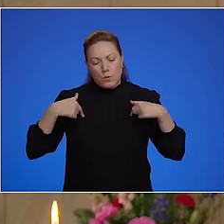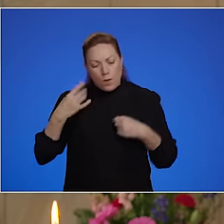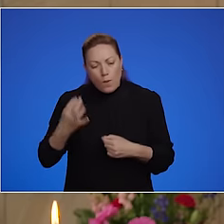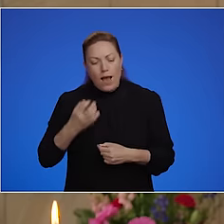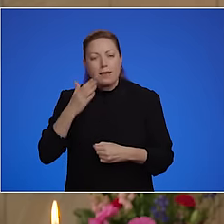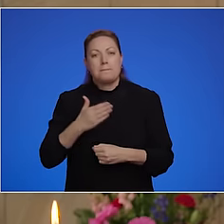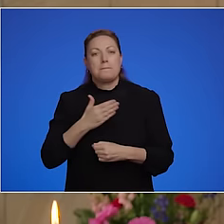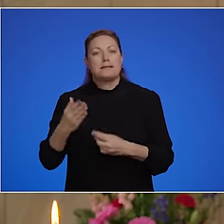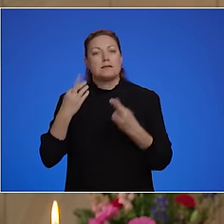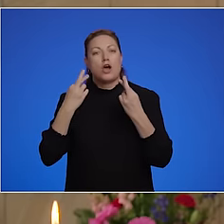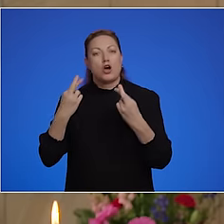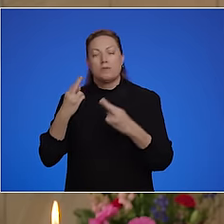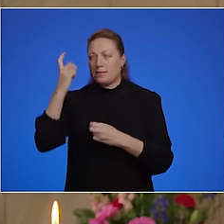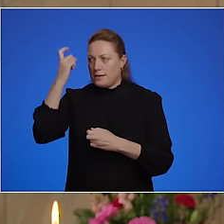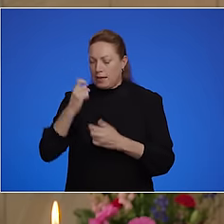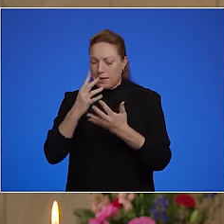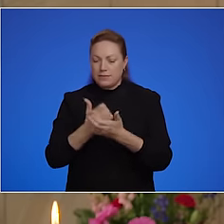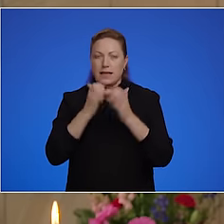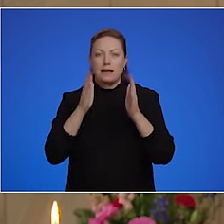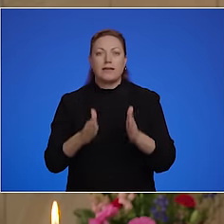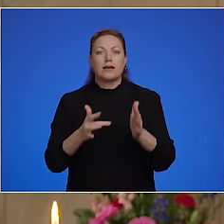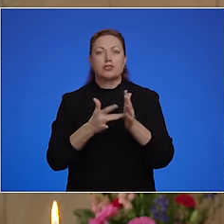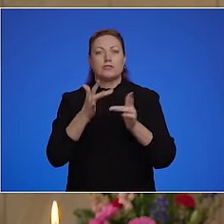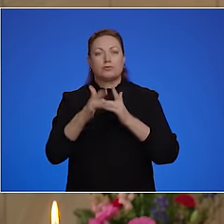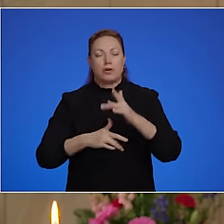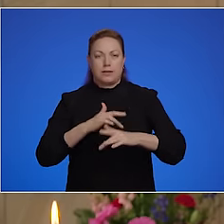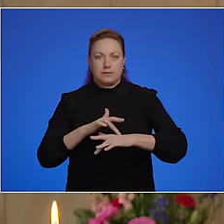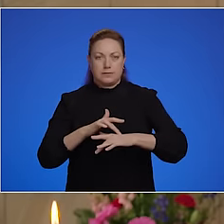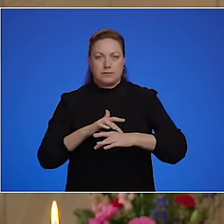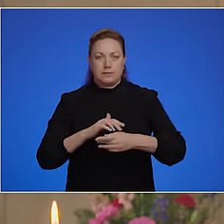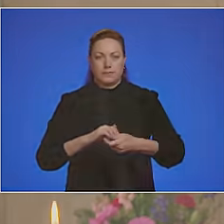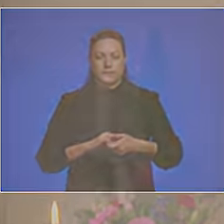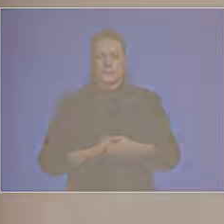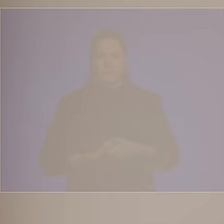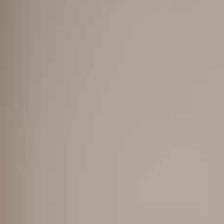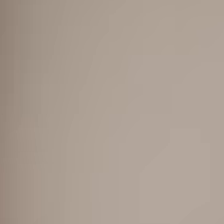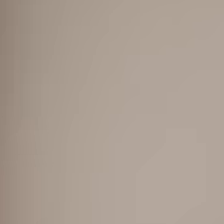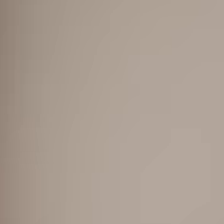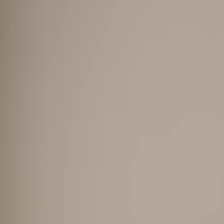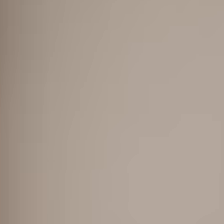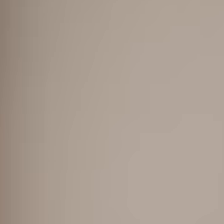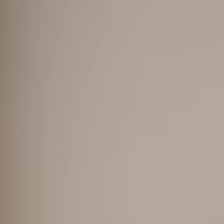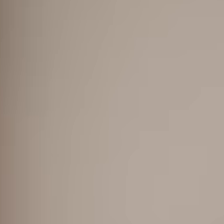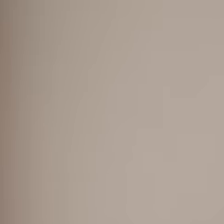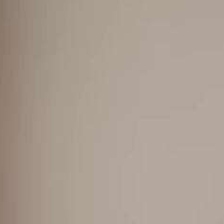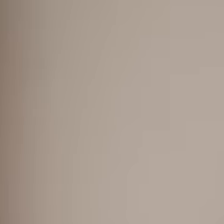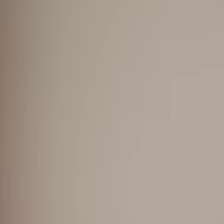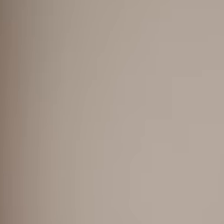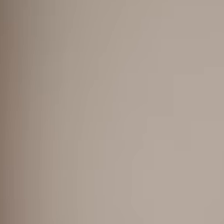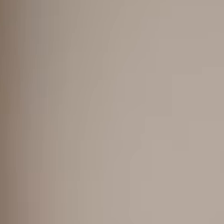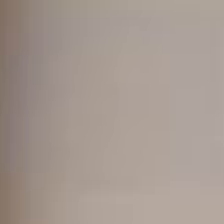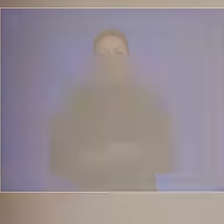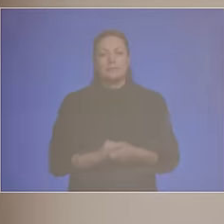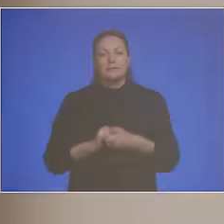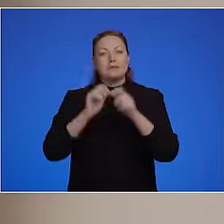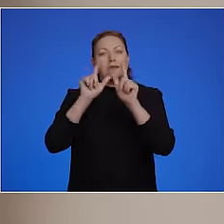we await the blessed hope and the coming of our Saviour, Jesus Christ. For the kingdom and the power and the glory are yours, now